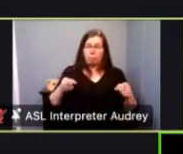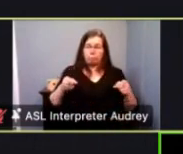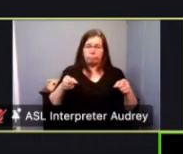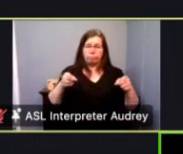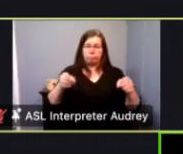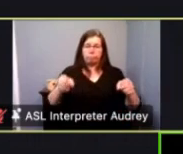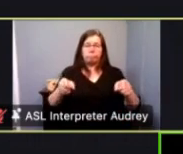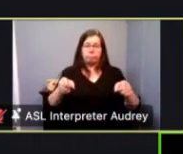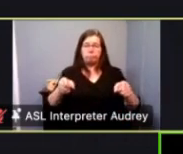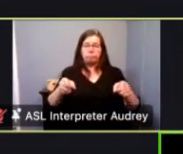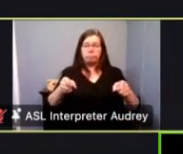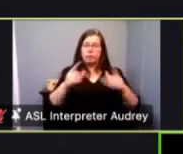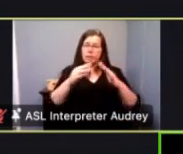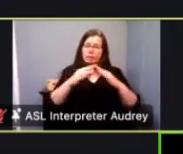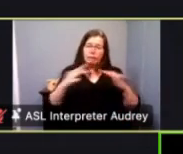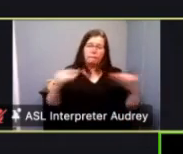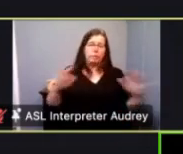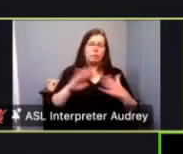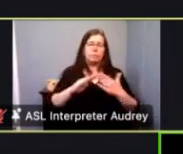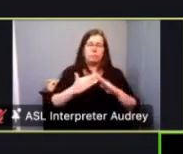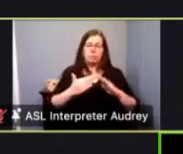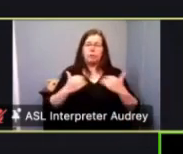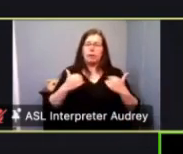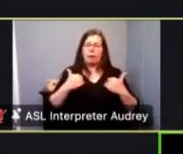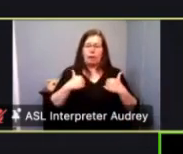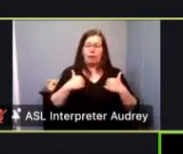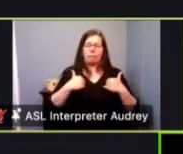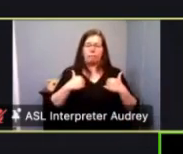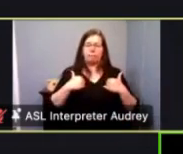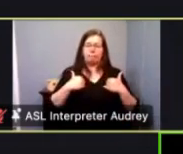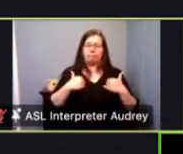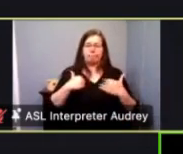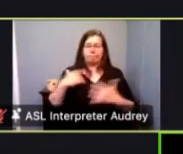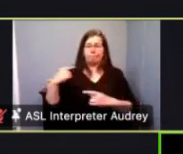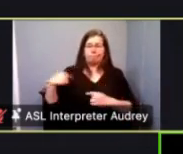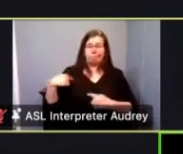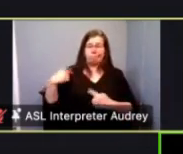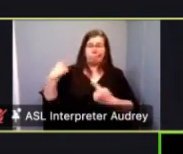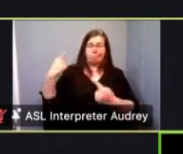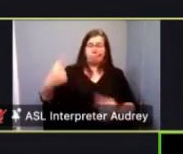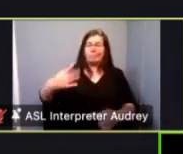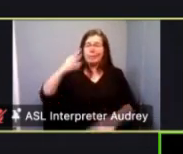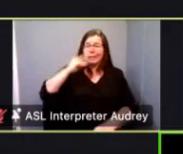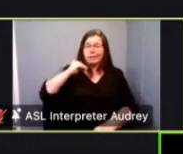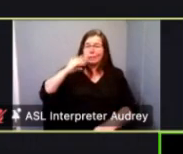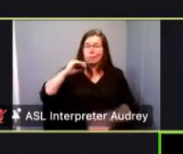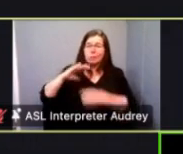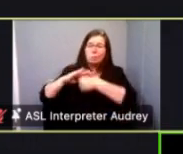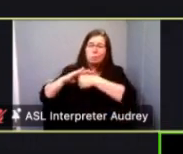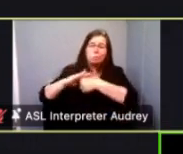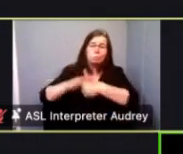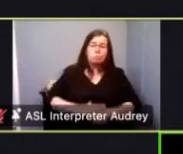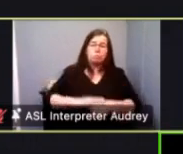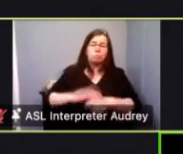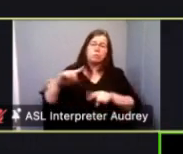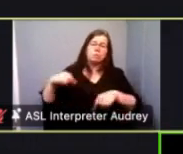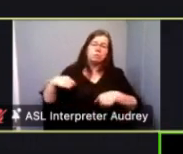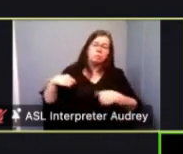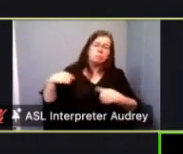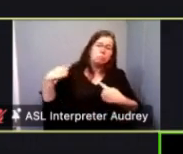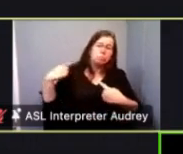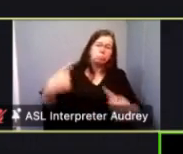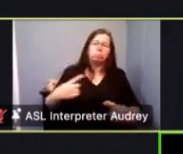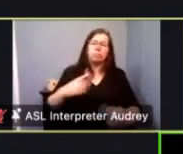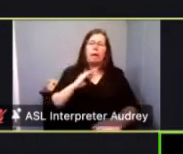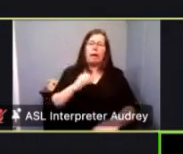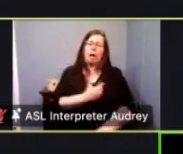plus are diverse communities that have been the target historical oppression and resistance throughout history. Our communities have a rich